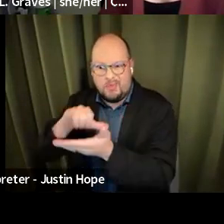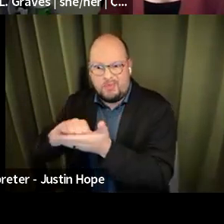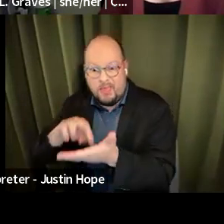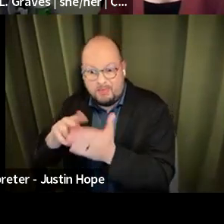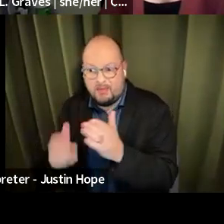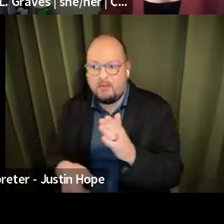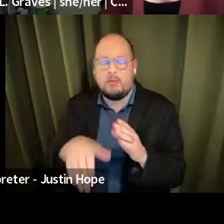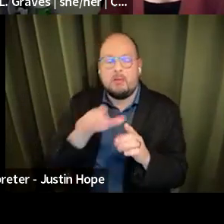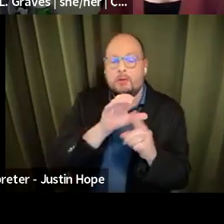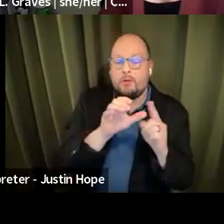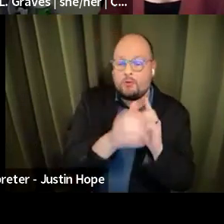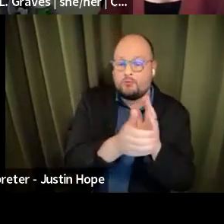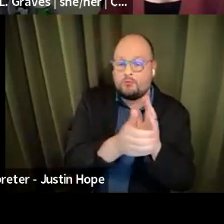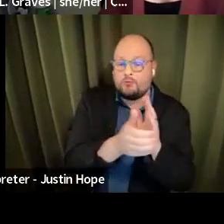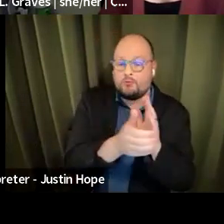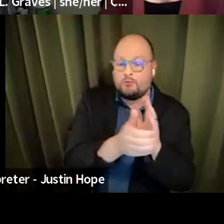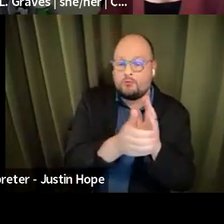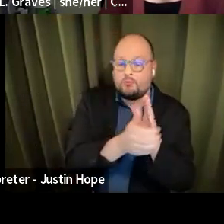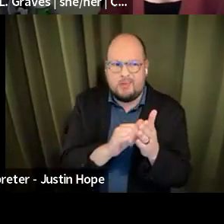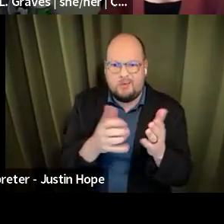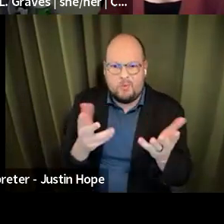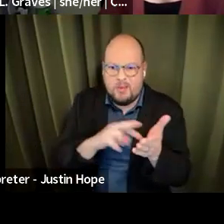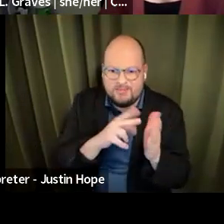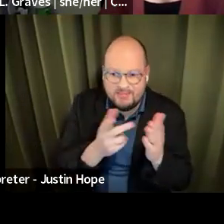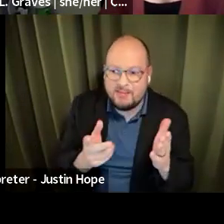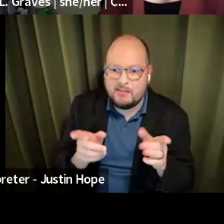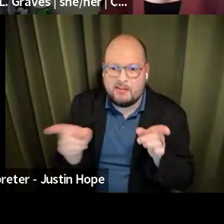and why it is important to tie it to language access.